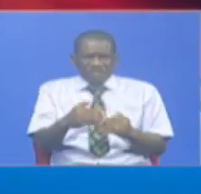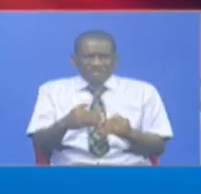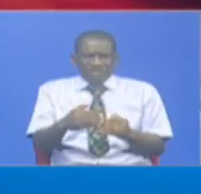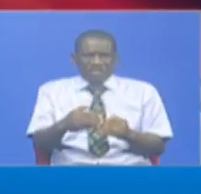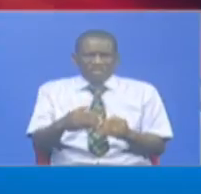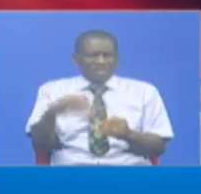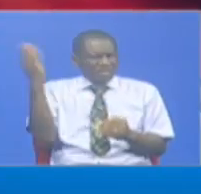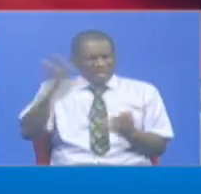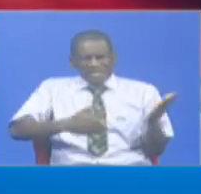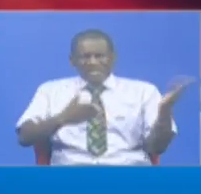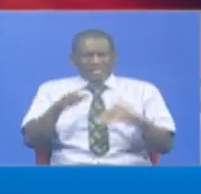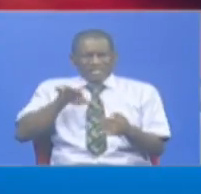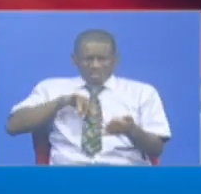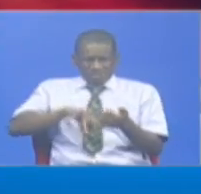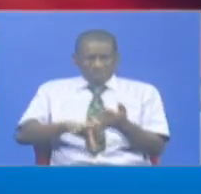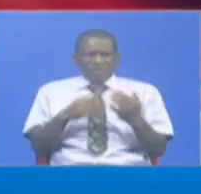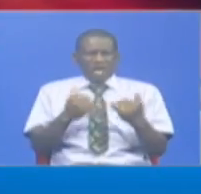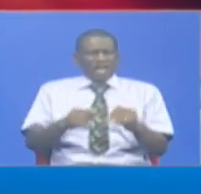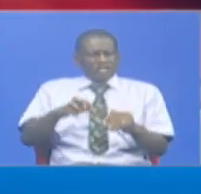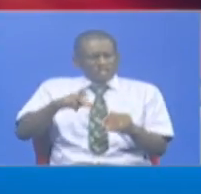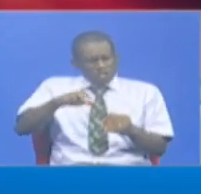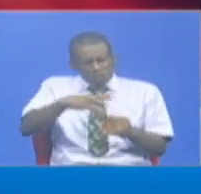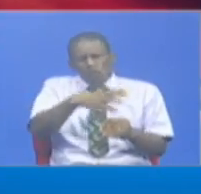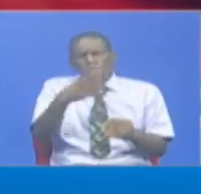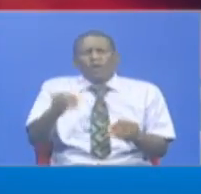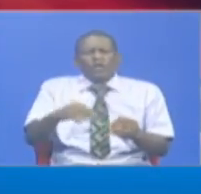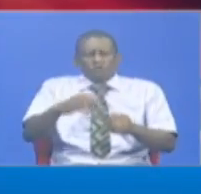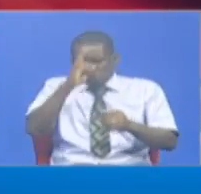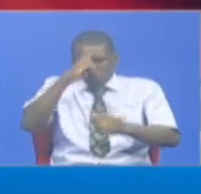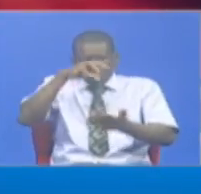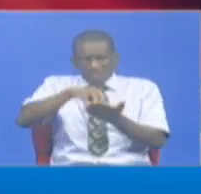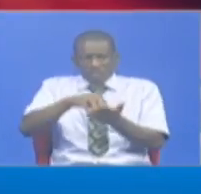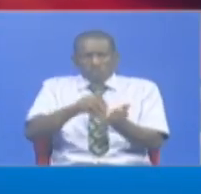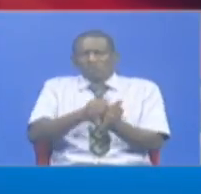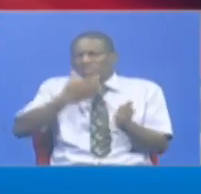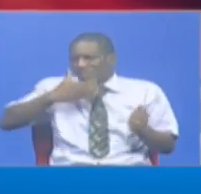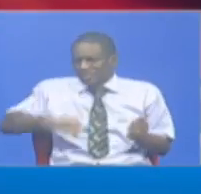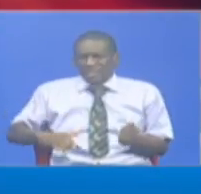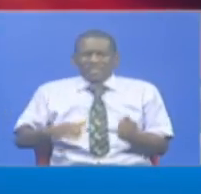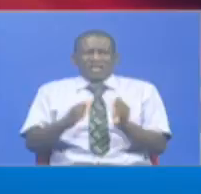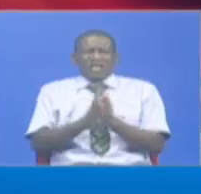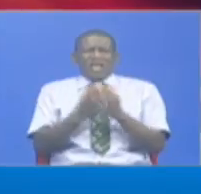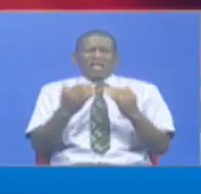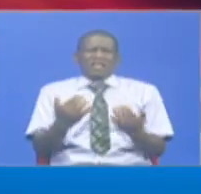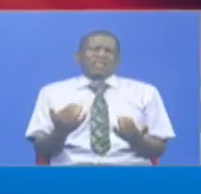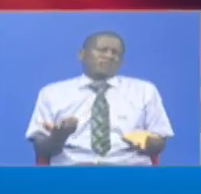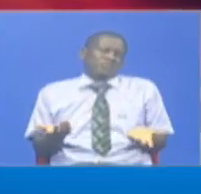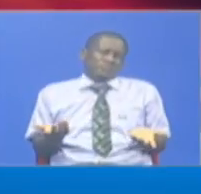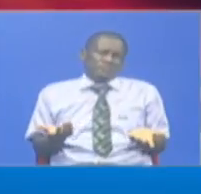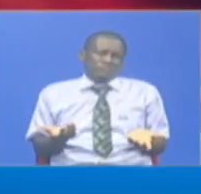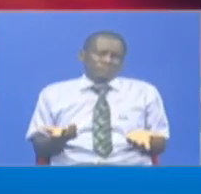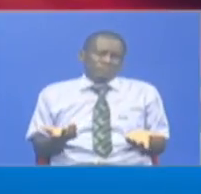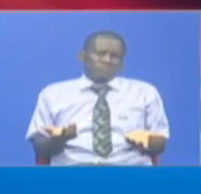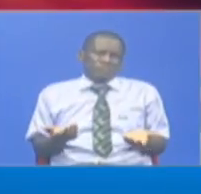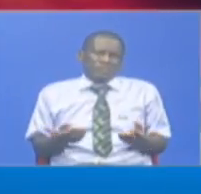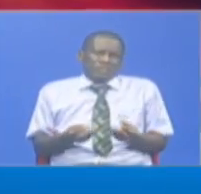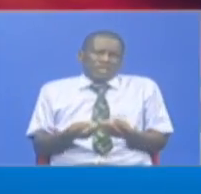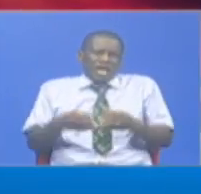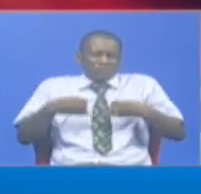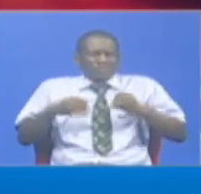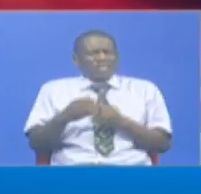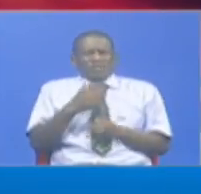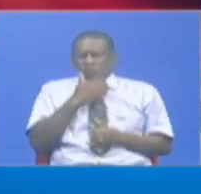his wife. And he walked to the police station with the son. And I'm inclined to wonder,